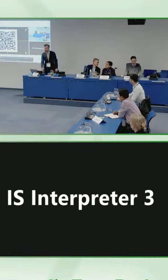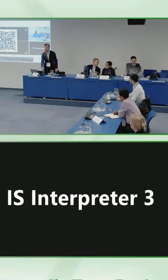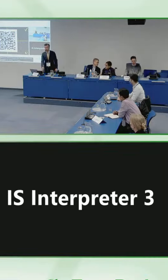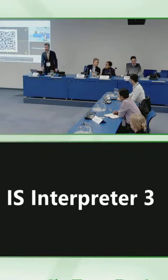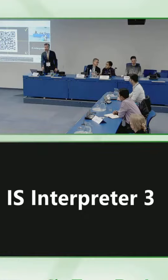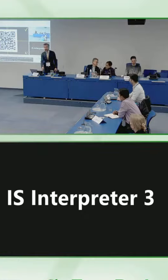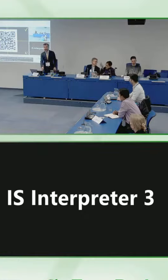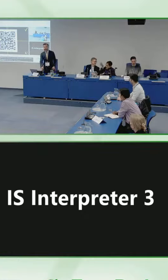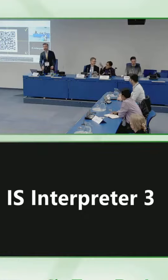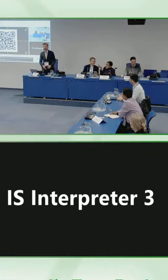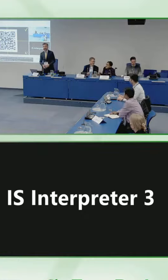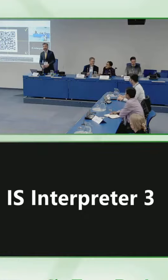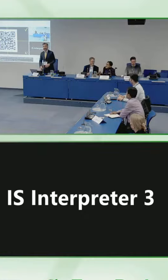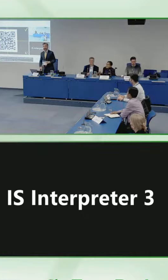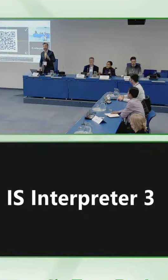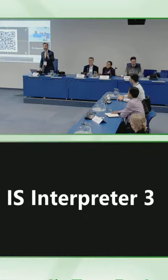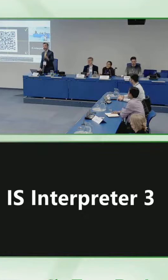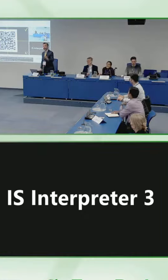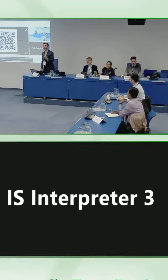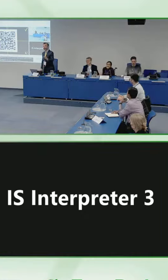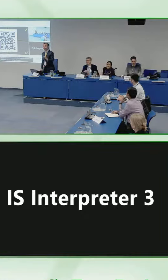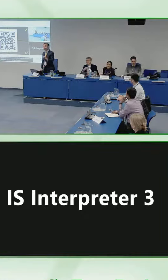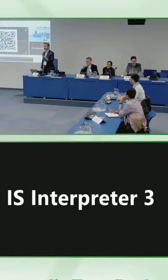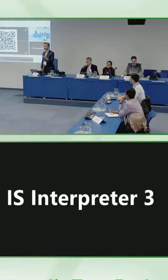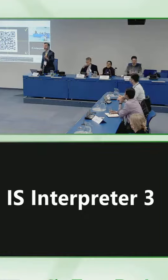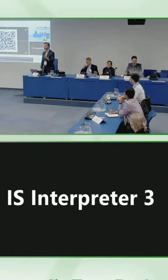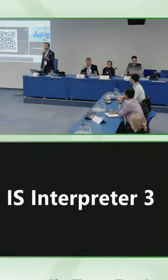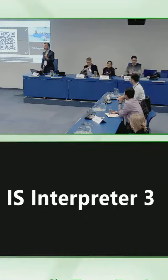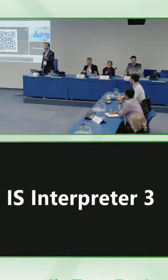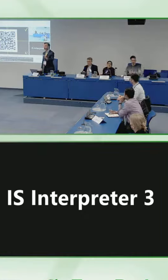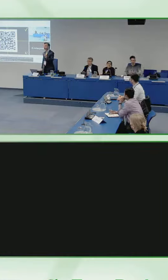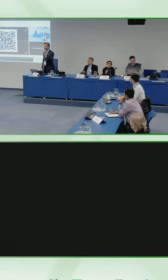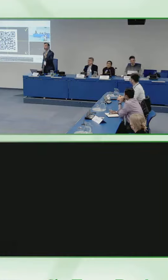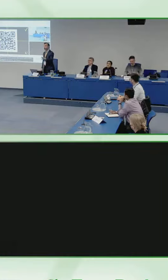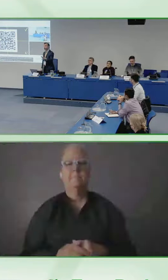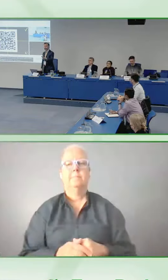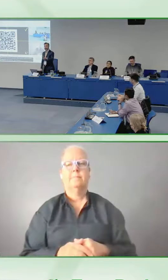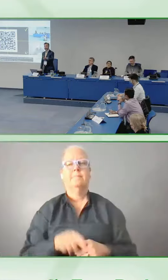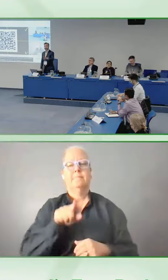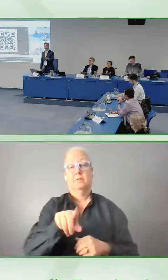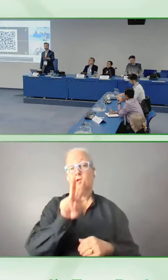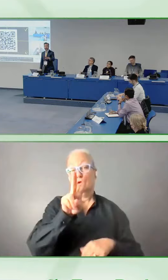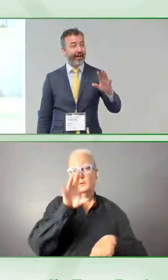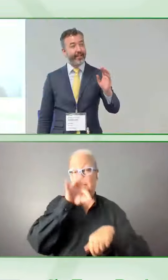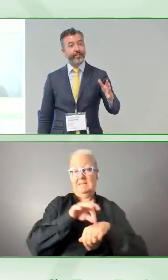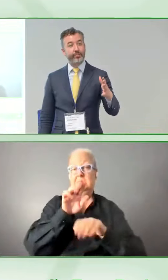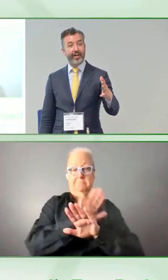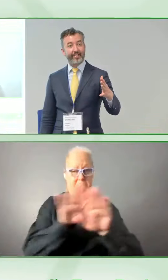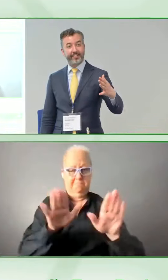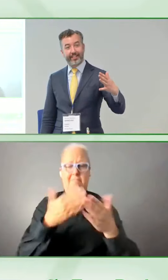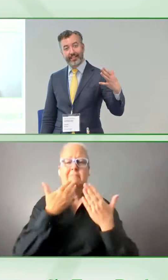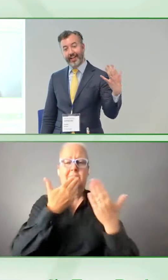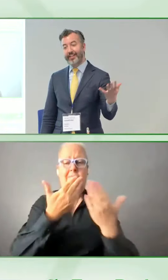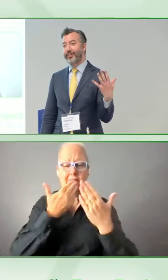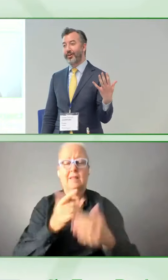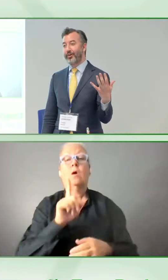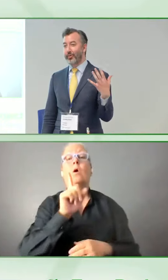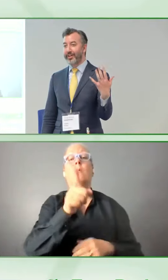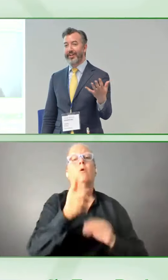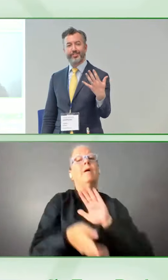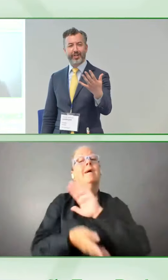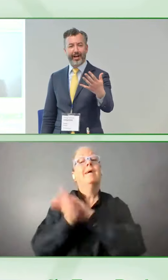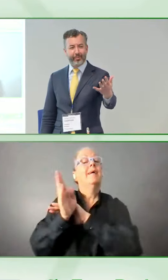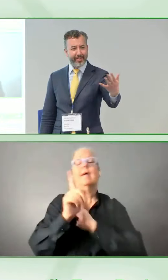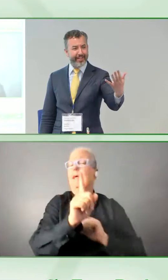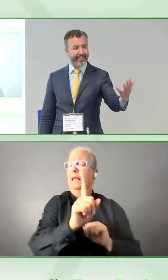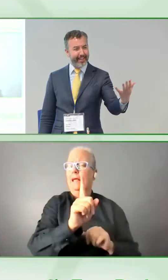All right, folks, that's the 2 minutes. I really appreciate your time and your engagement, but before we leave this room, I need you guys to collect,